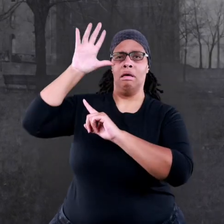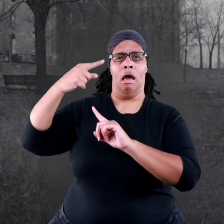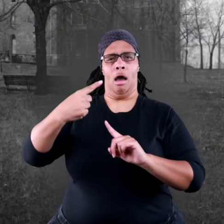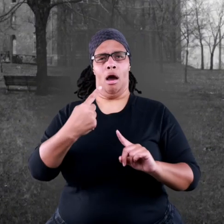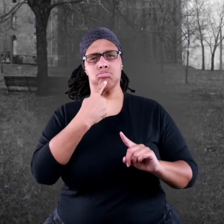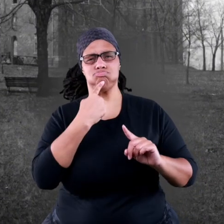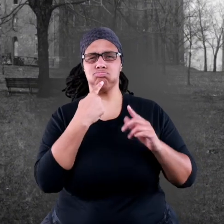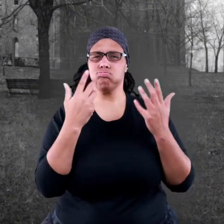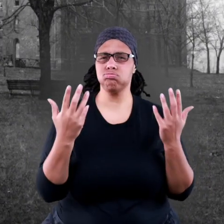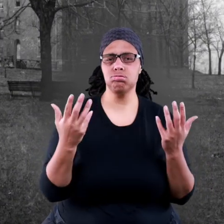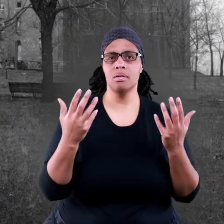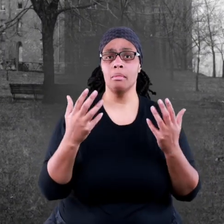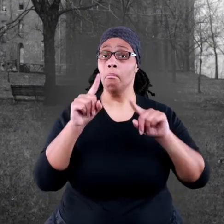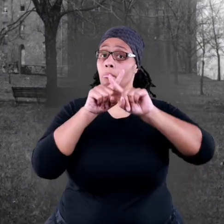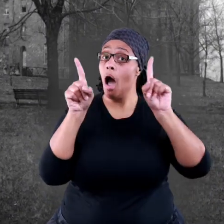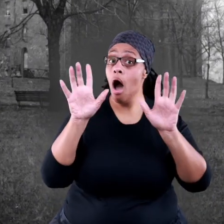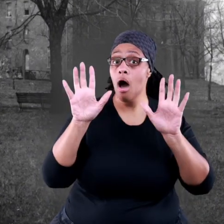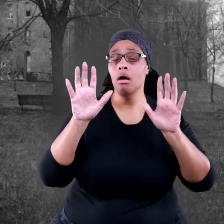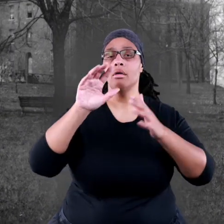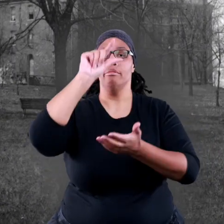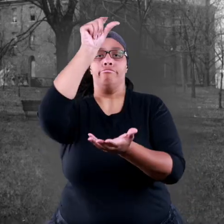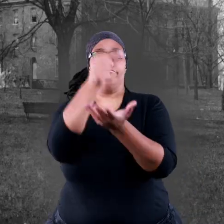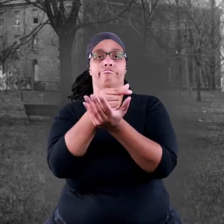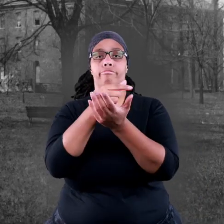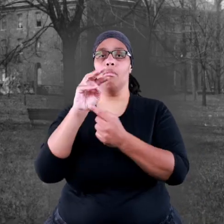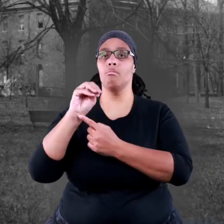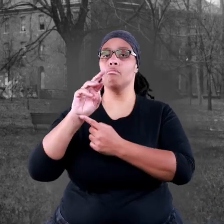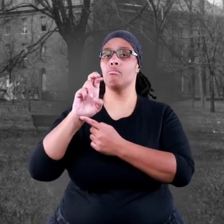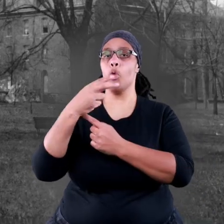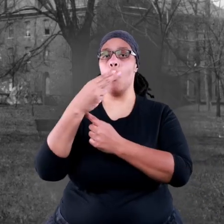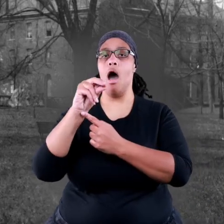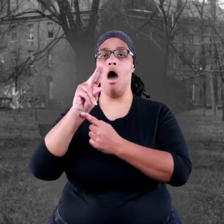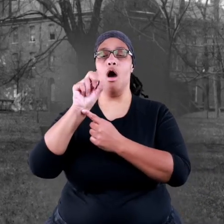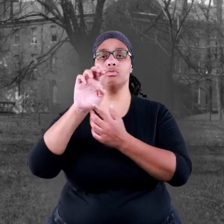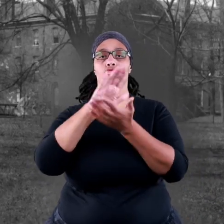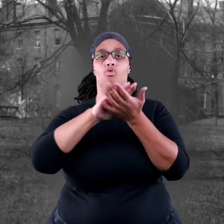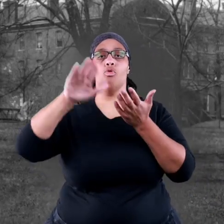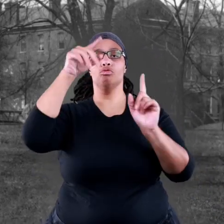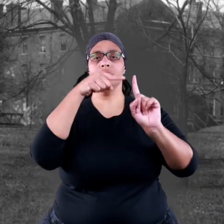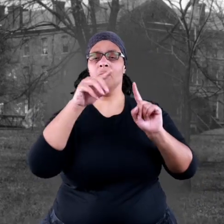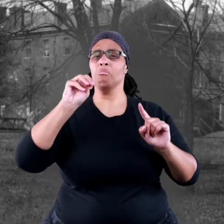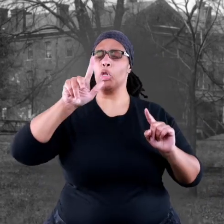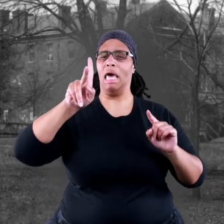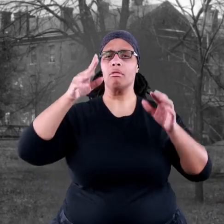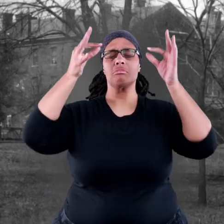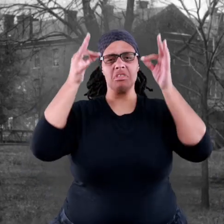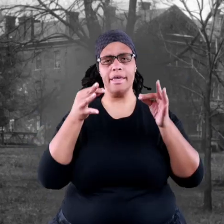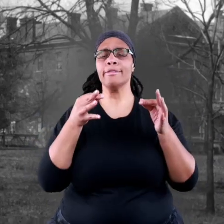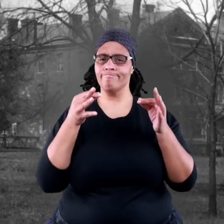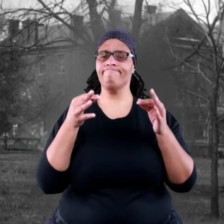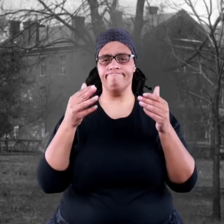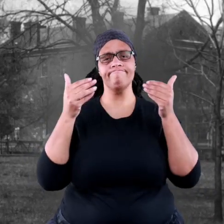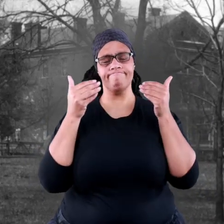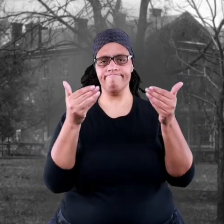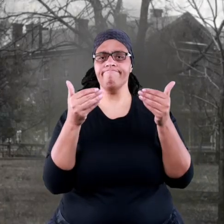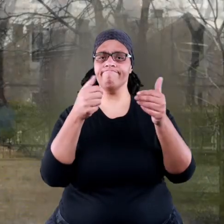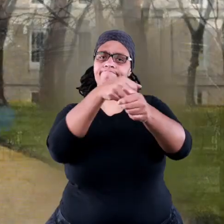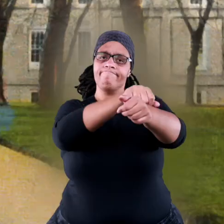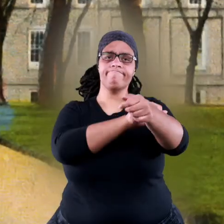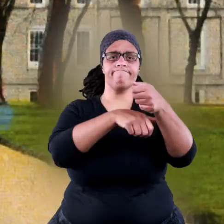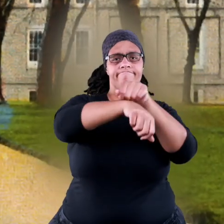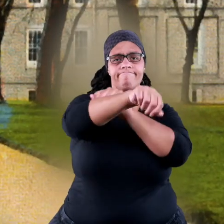and they were very disappointed. However, after graduating from Morehouse College, Martin Luther King